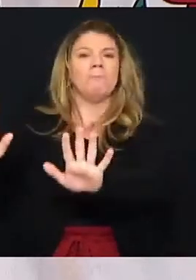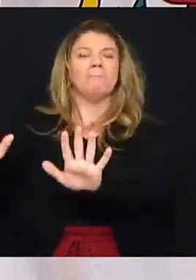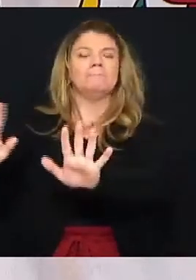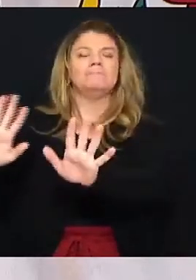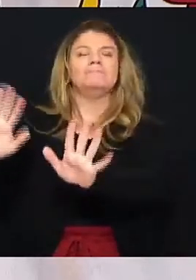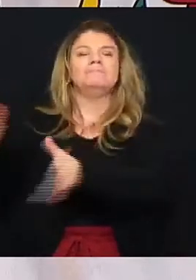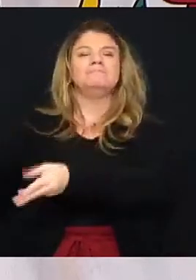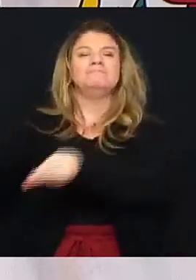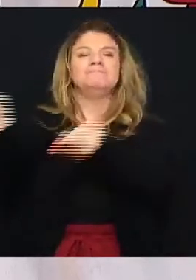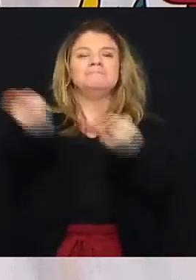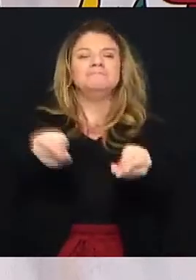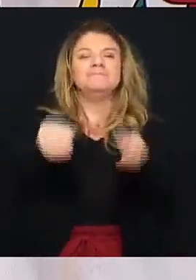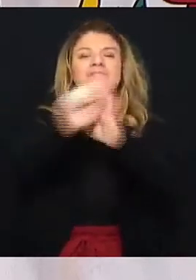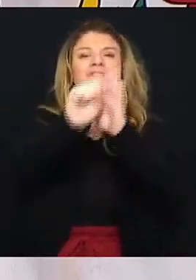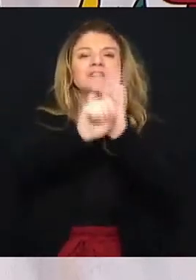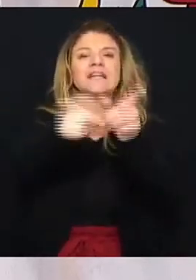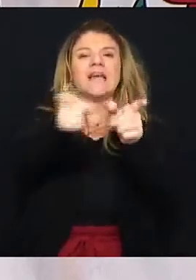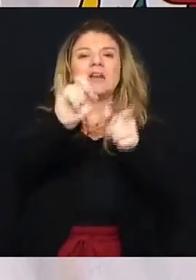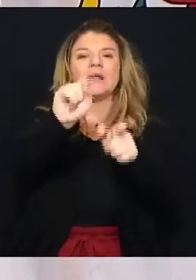you handle the states.